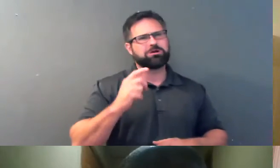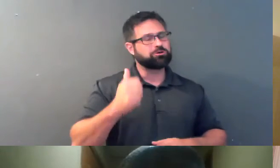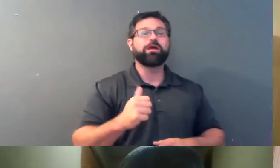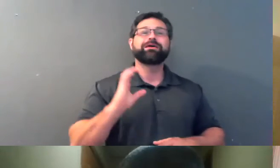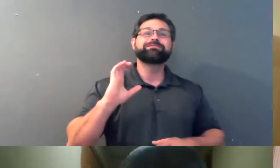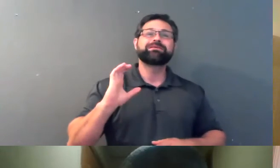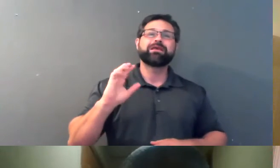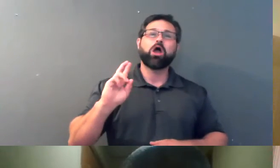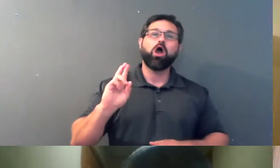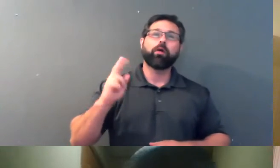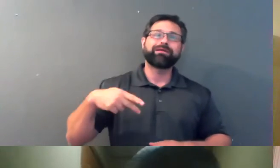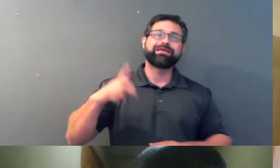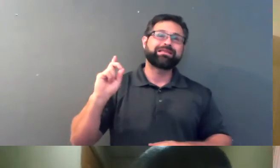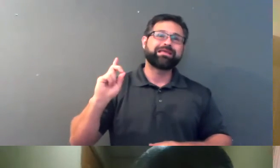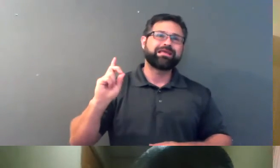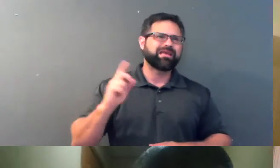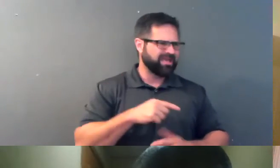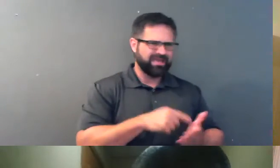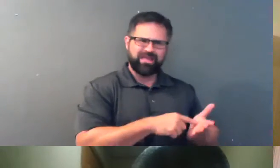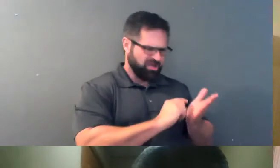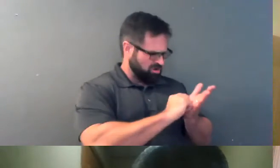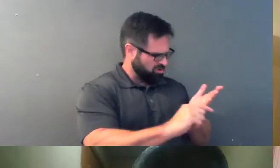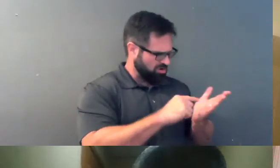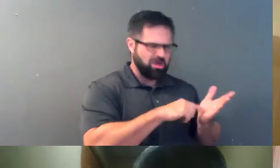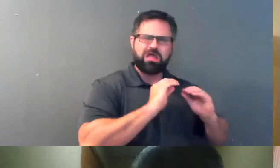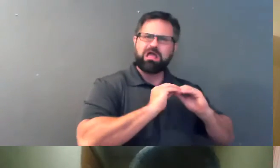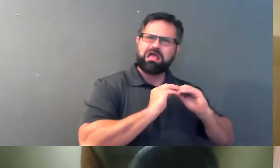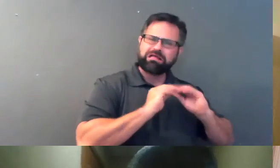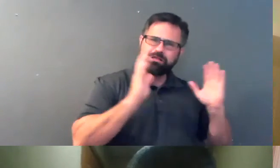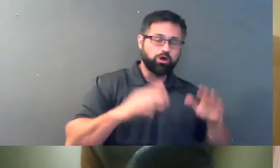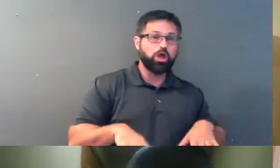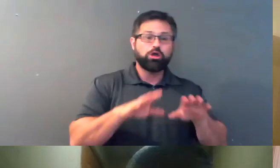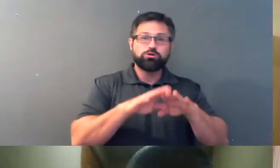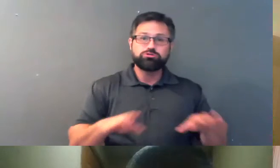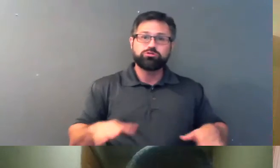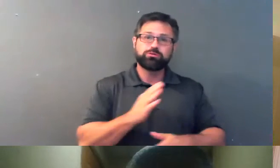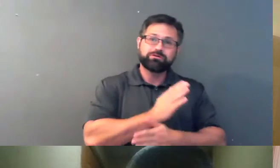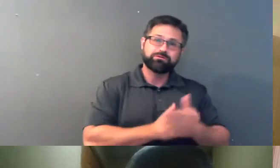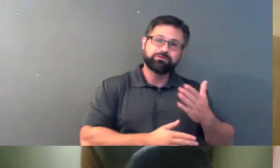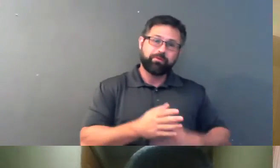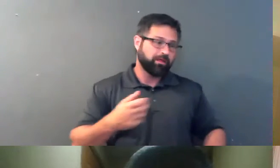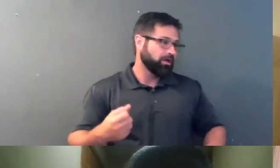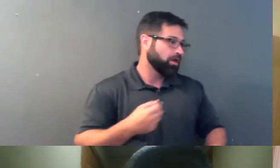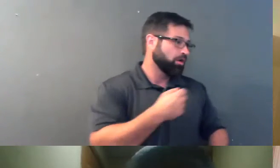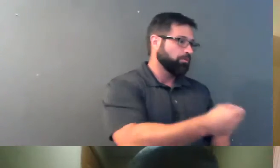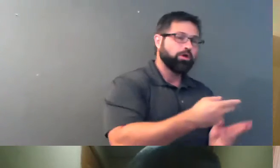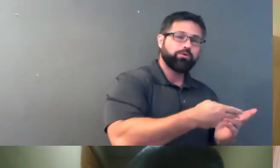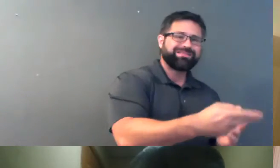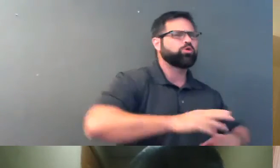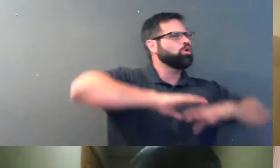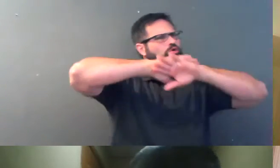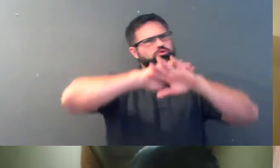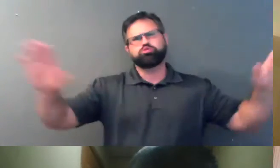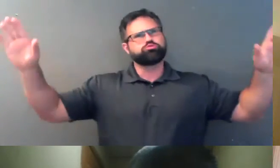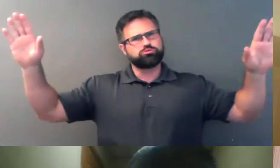standard on the issue of deinstitutionalization of children with disabilities. It does not want to